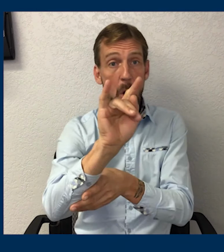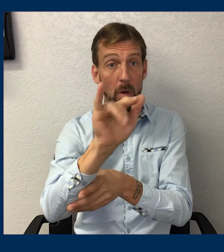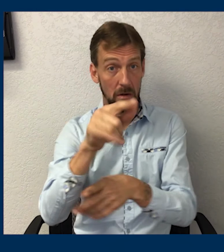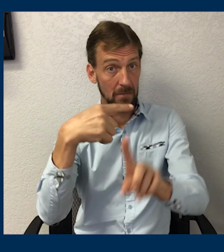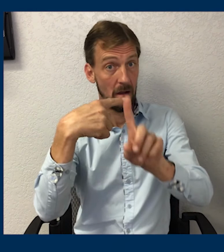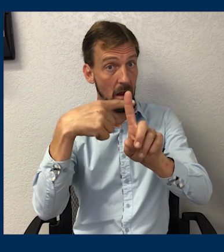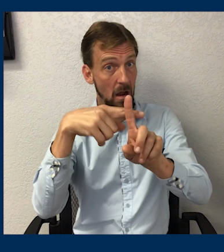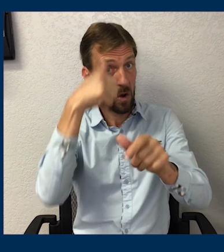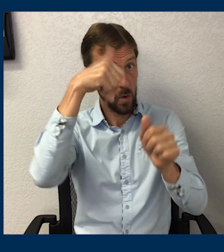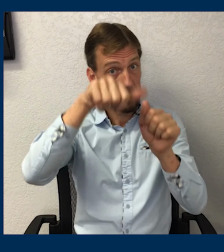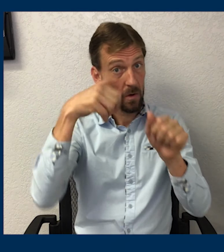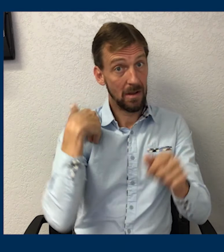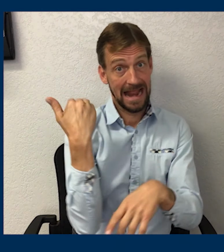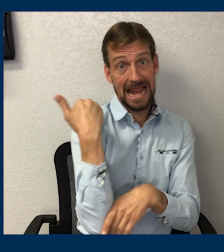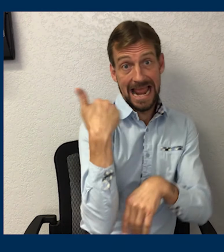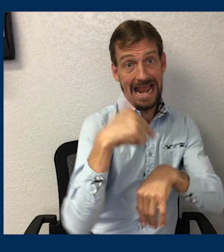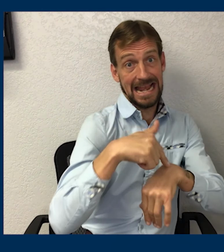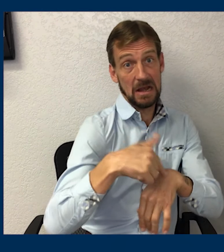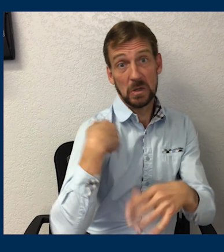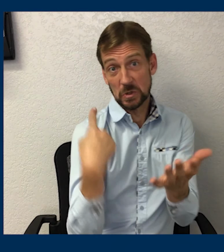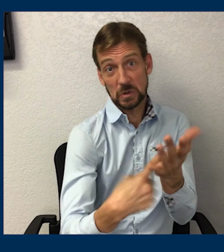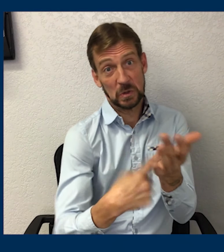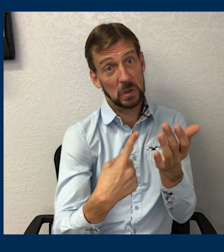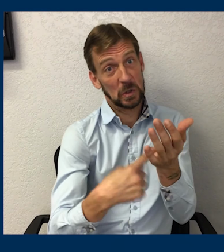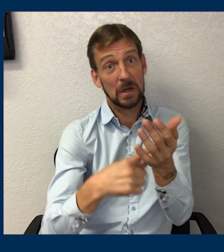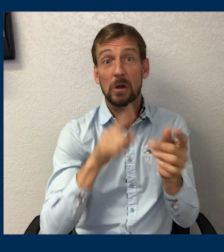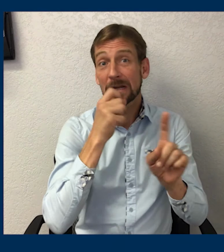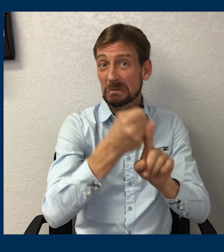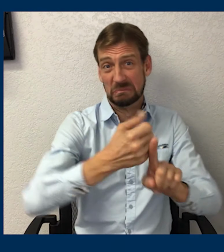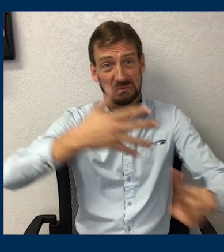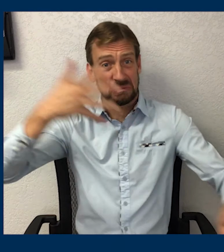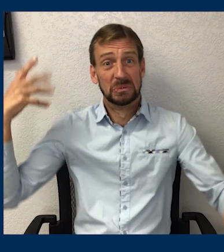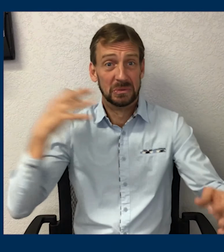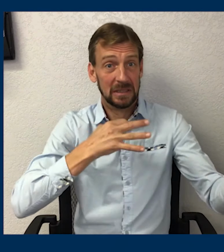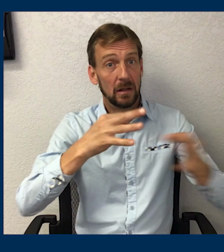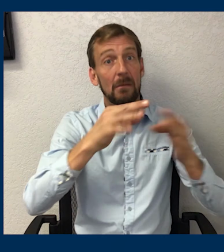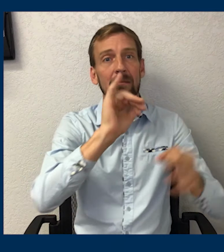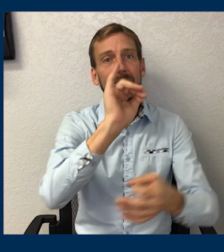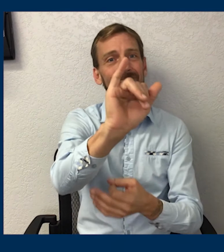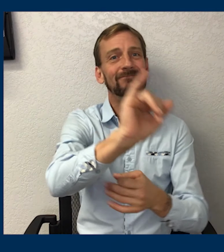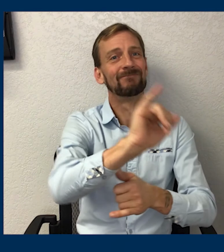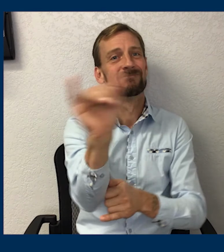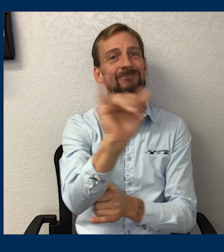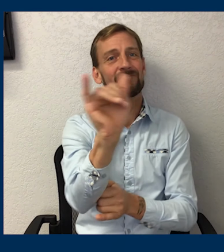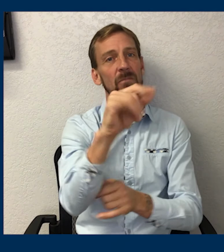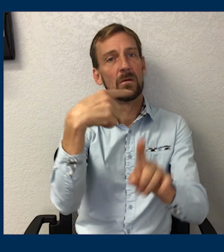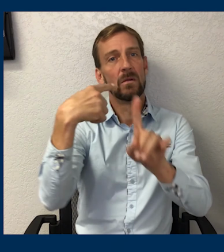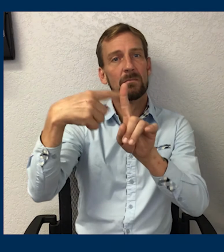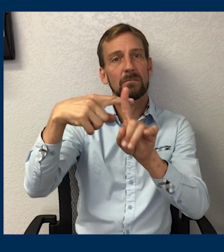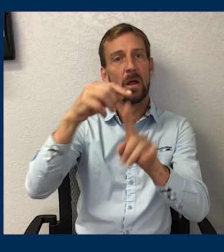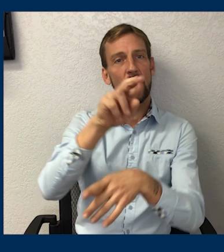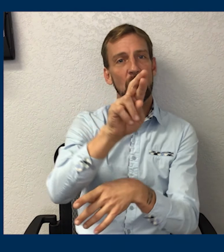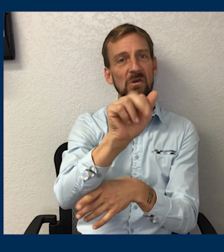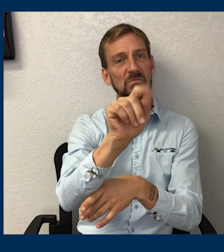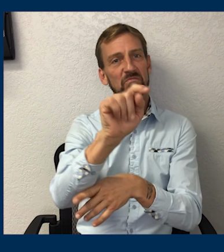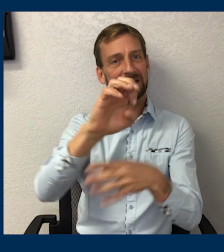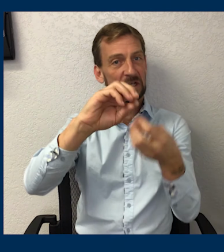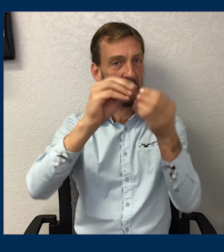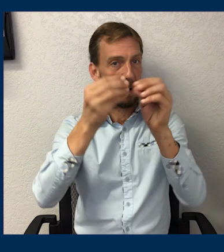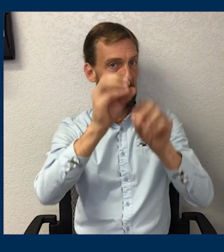of extensively at our last telecast, and that is that same positivity rate, but it's